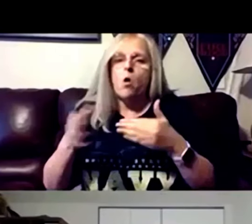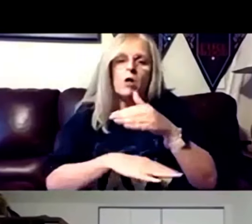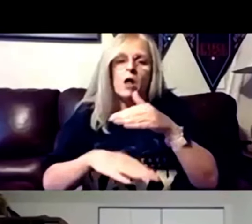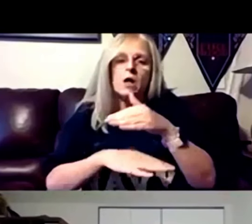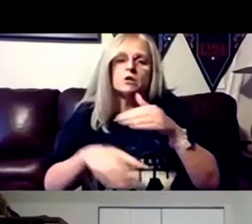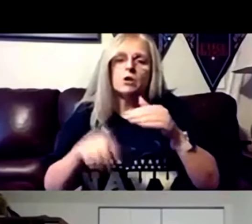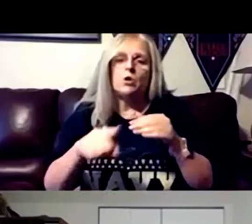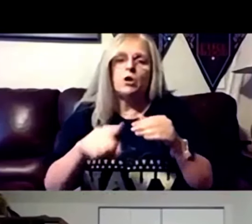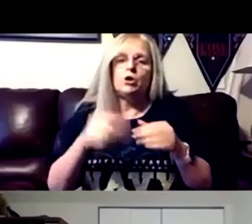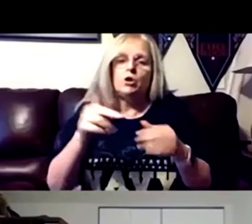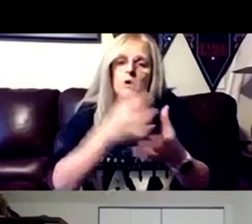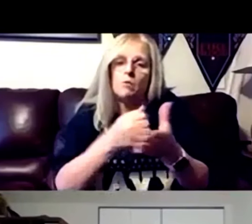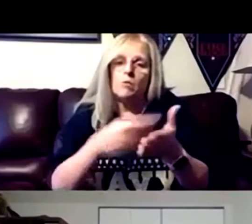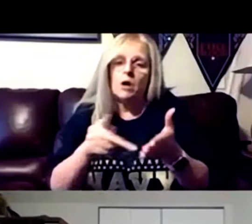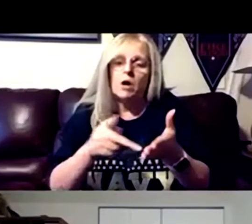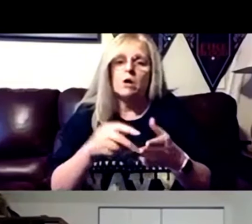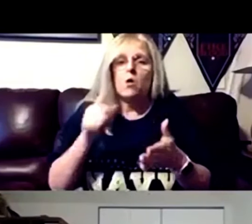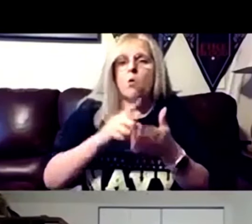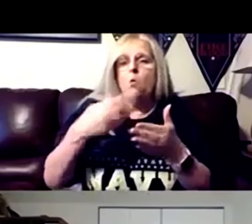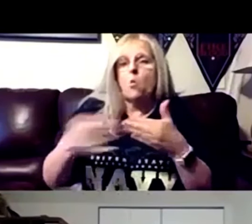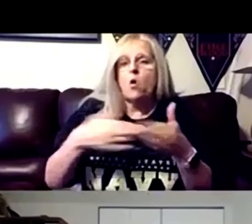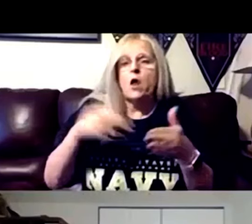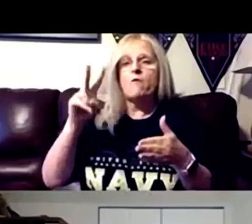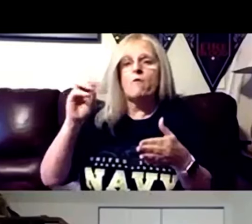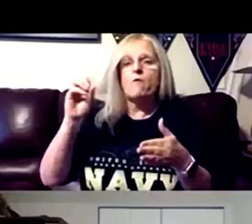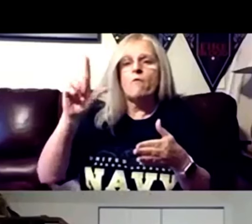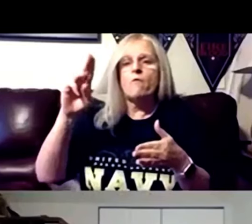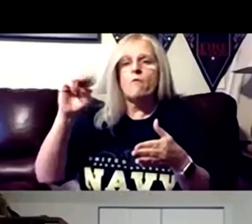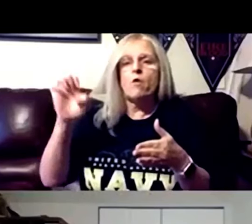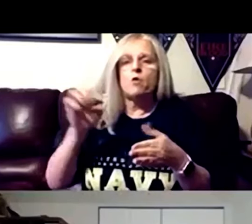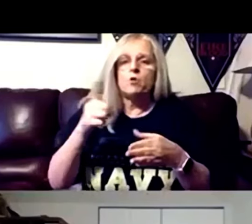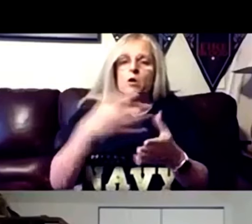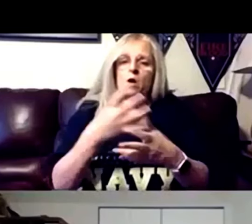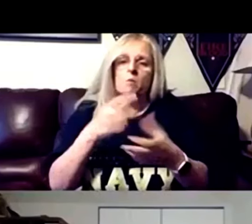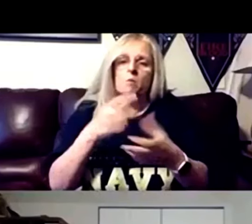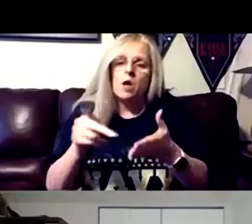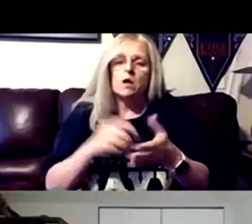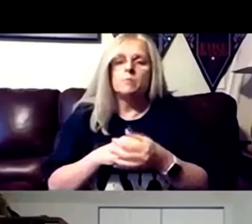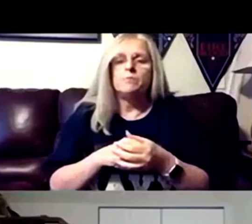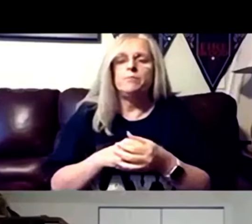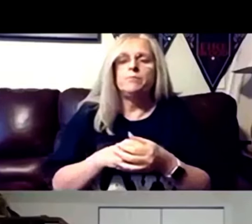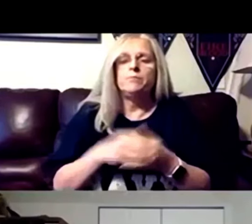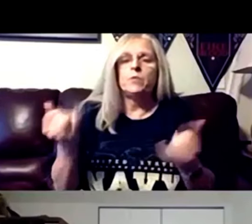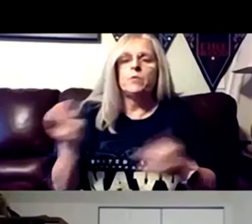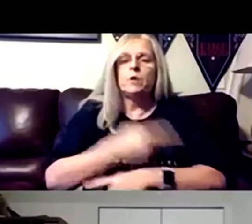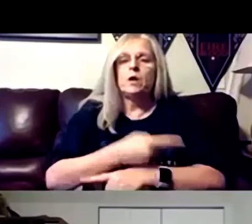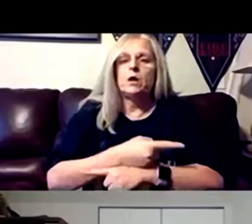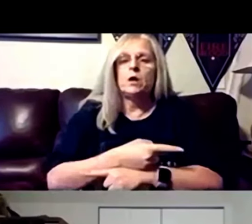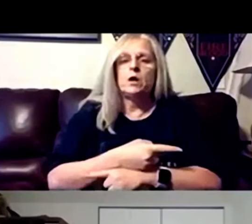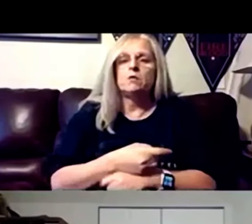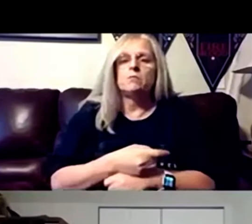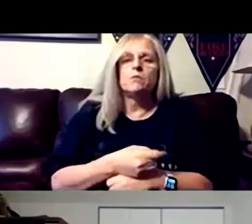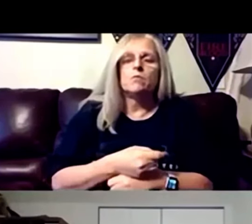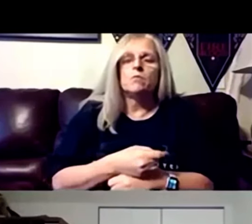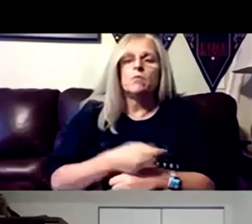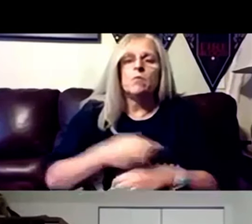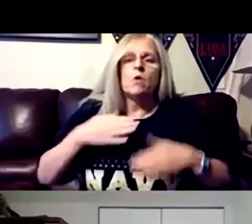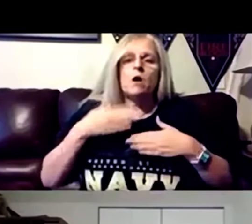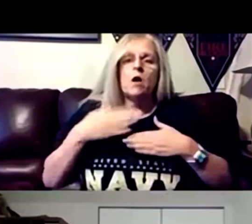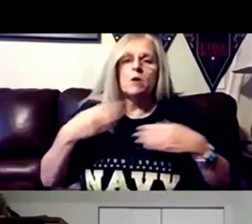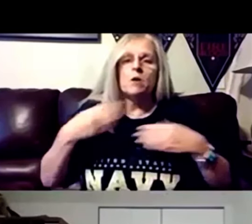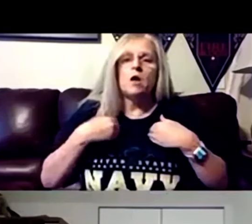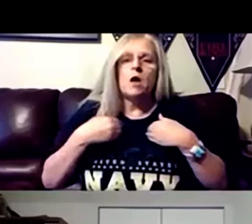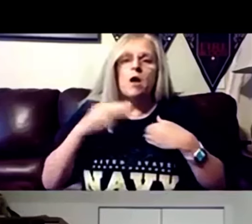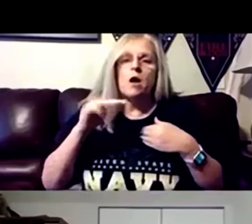get paid. Whatever volume lands underneath you, you get paid. And today we're privileged to have Michael Williams on